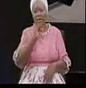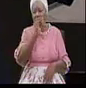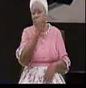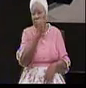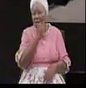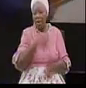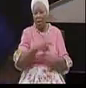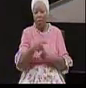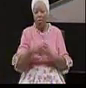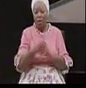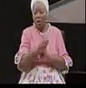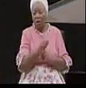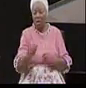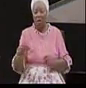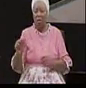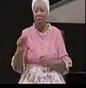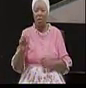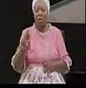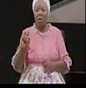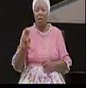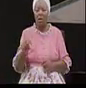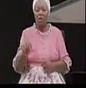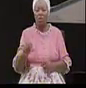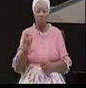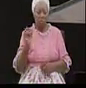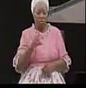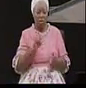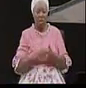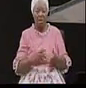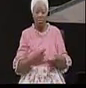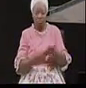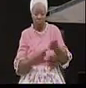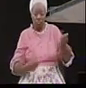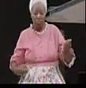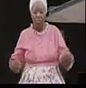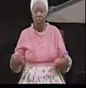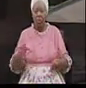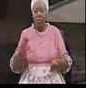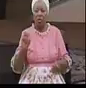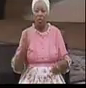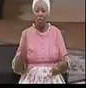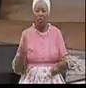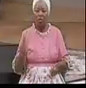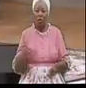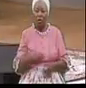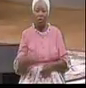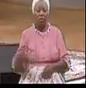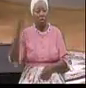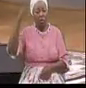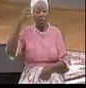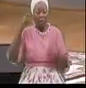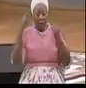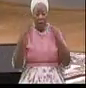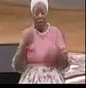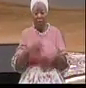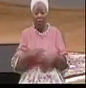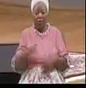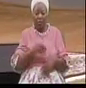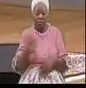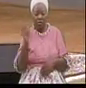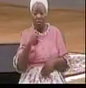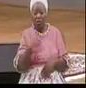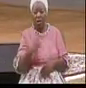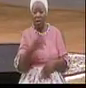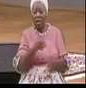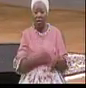When Aaron threw down the rod, those magicians, many in number, they threw down their rods,